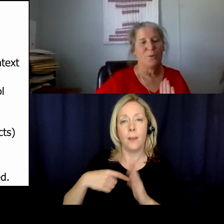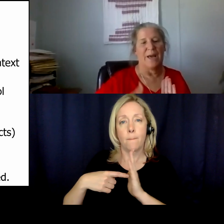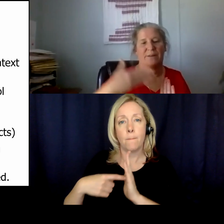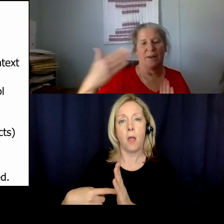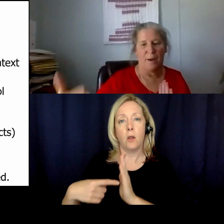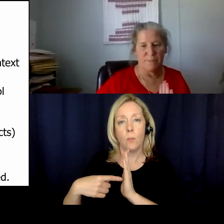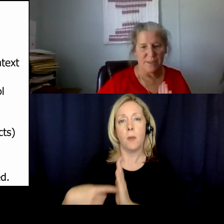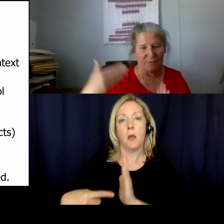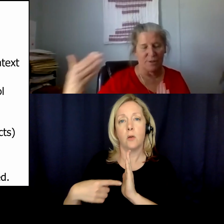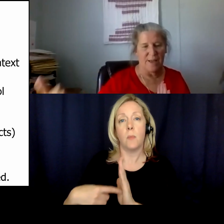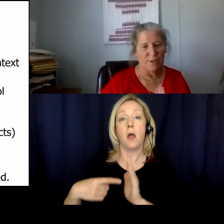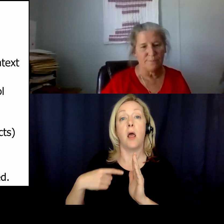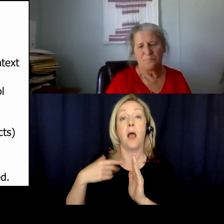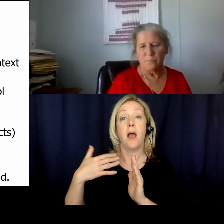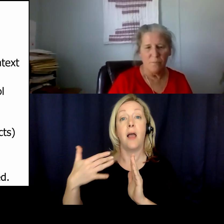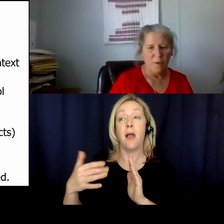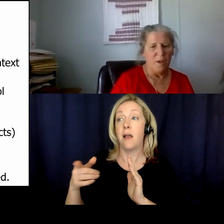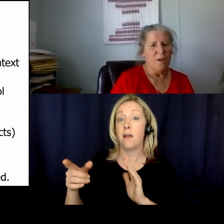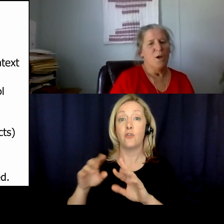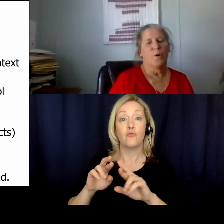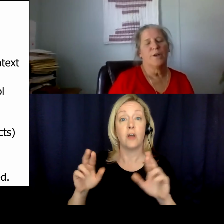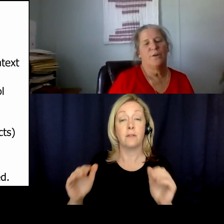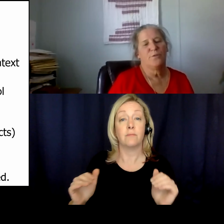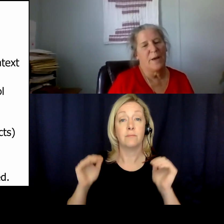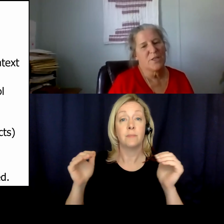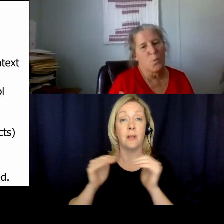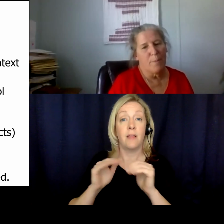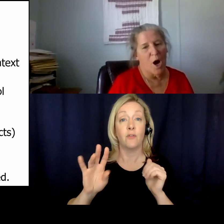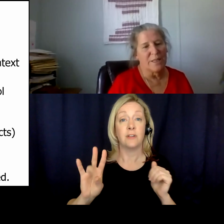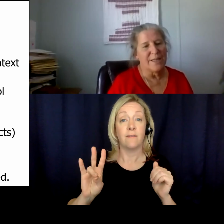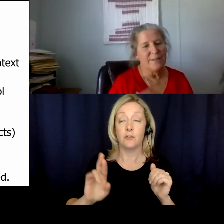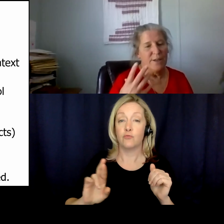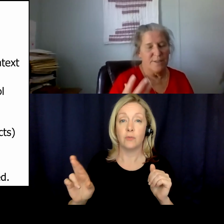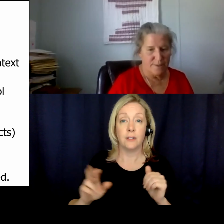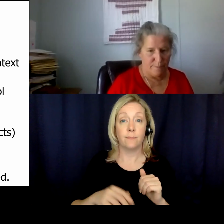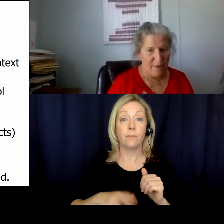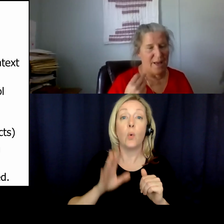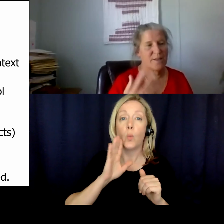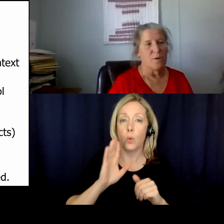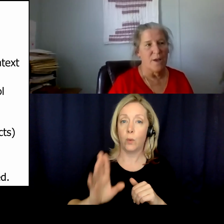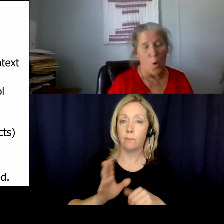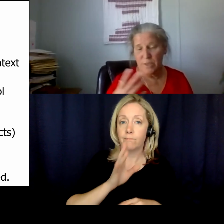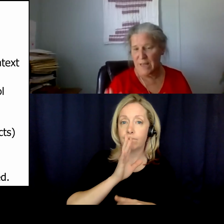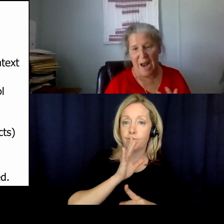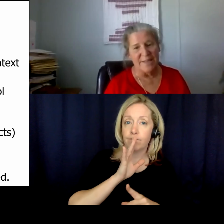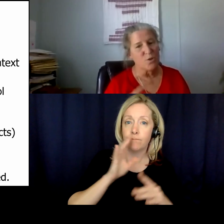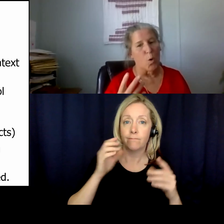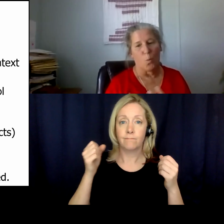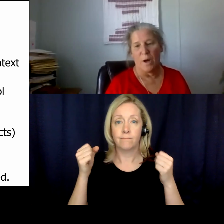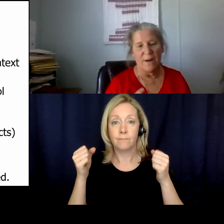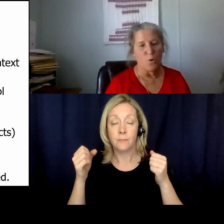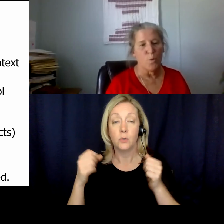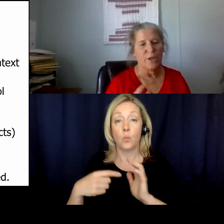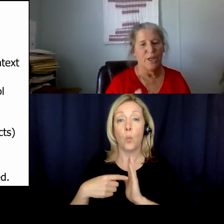they do get up to level 7. We're going to use speech when modeling, and that's all, or signs